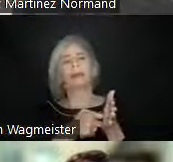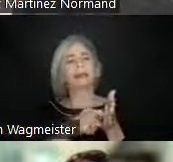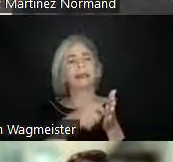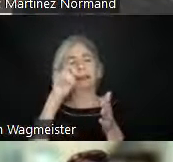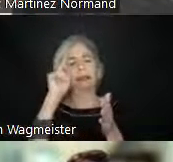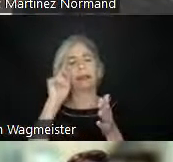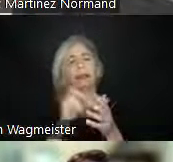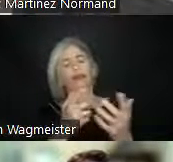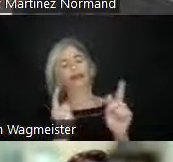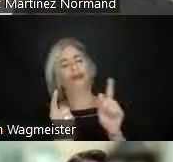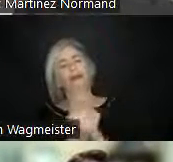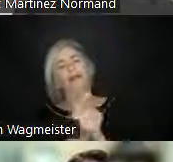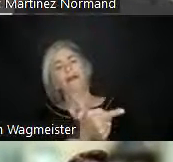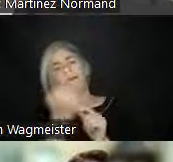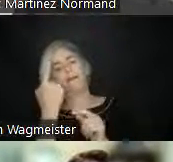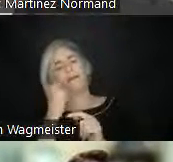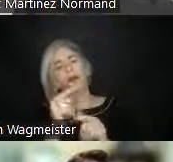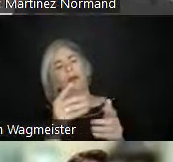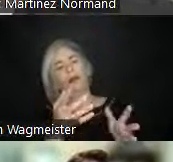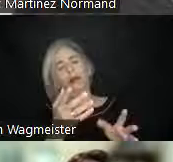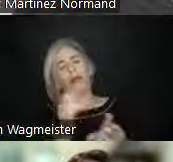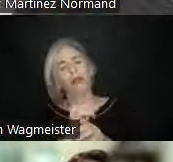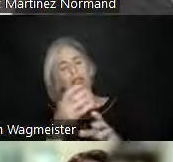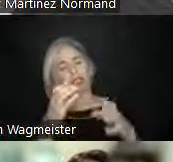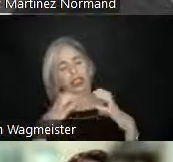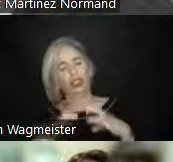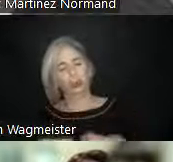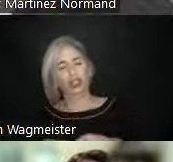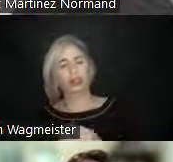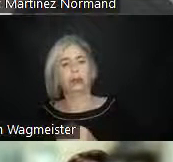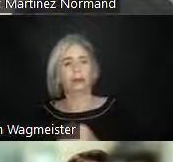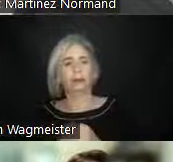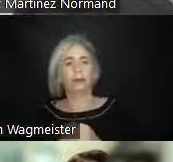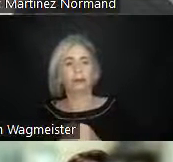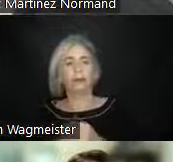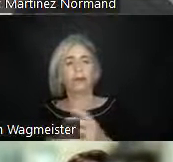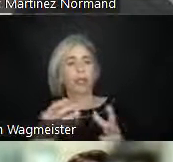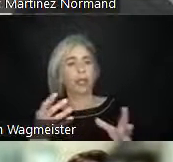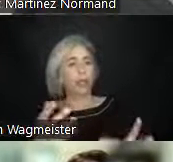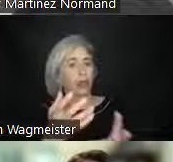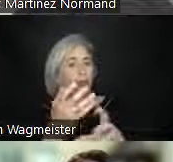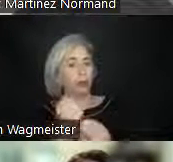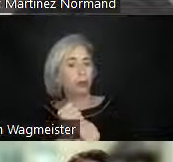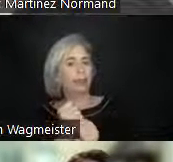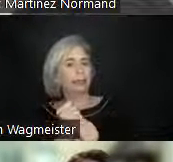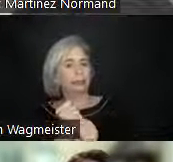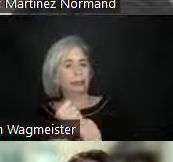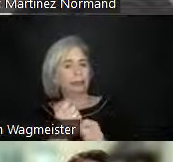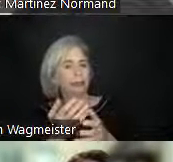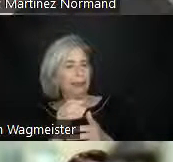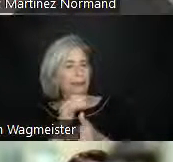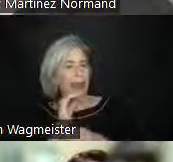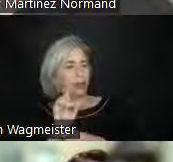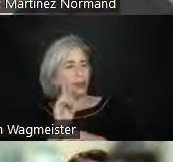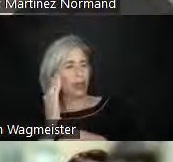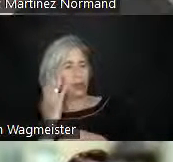are to meet for the presumed conformance. The procurement directive isn't that known because it's kind of a